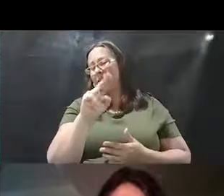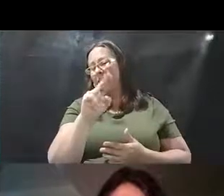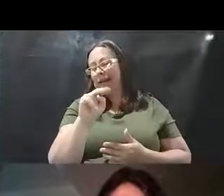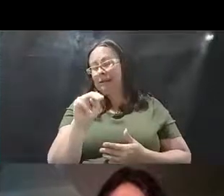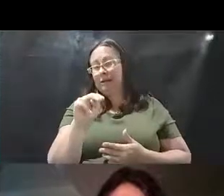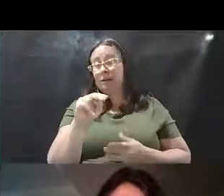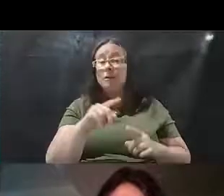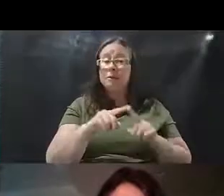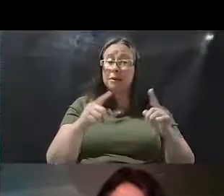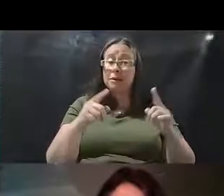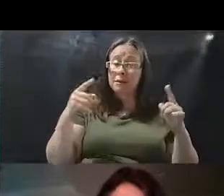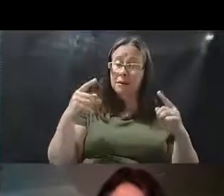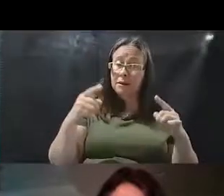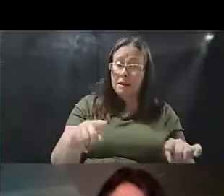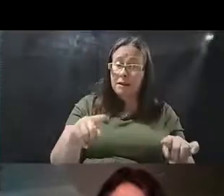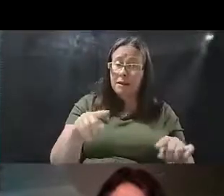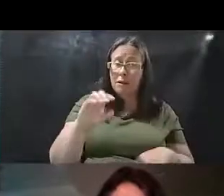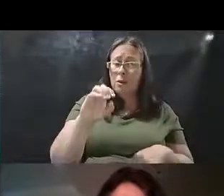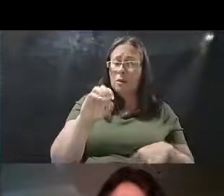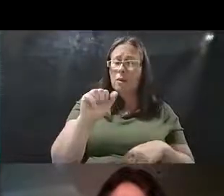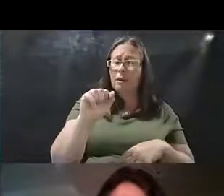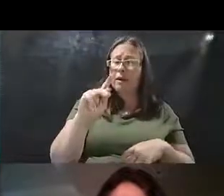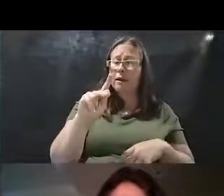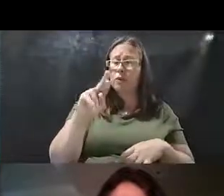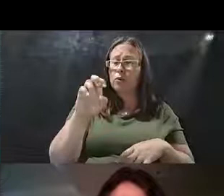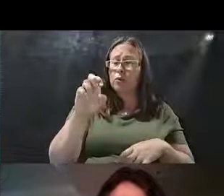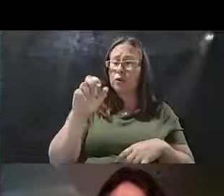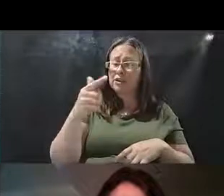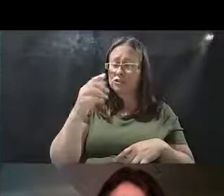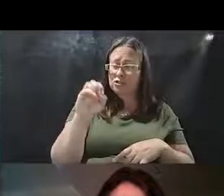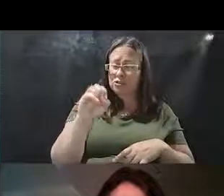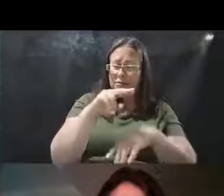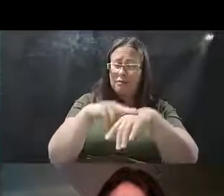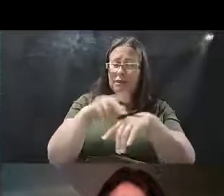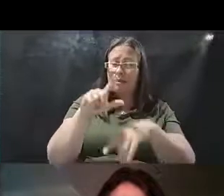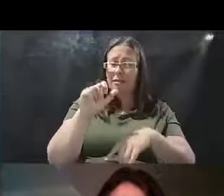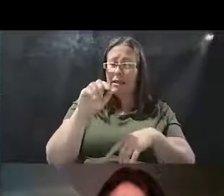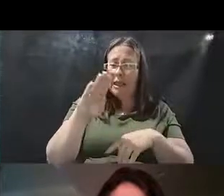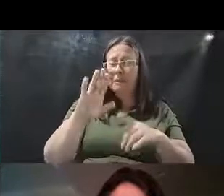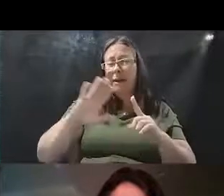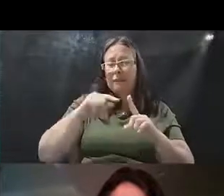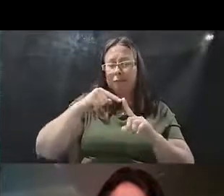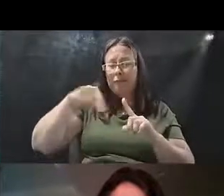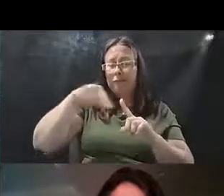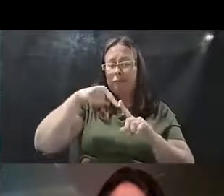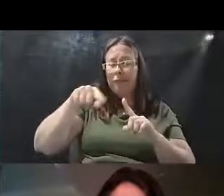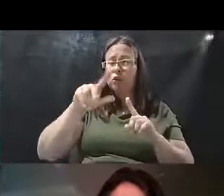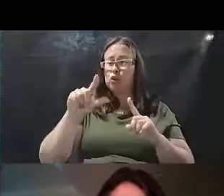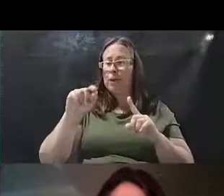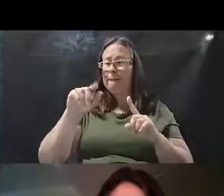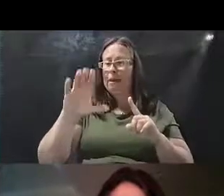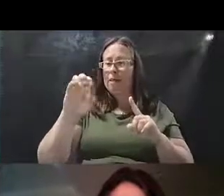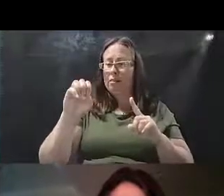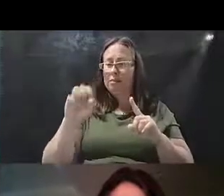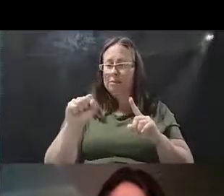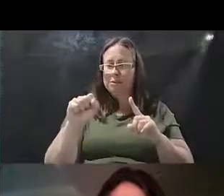As it turns out, Oak Ridge National Laboratories are like 20 miles away from Knoxville, where the University of